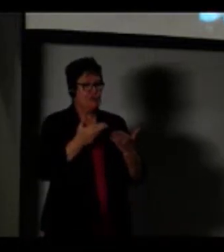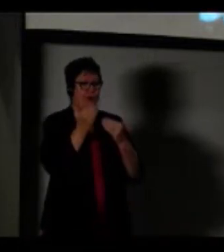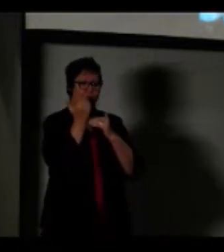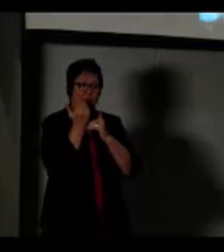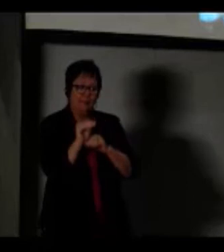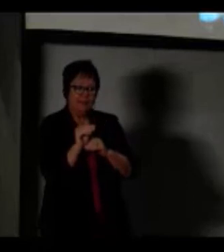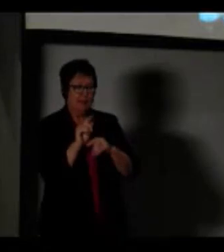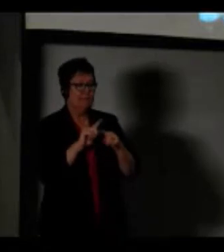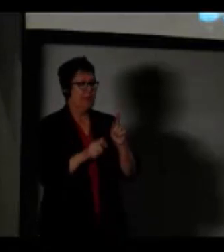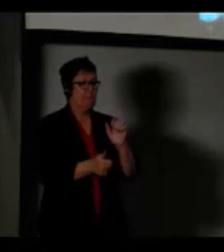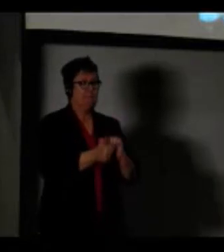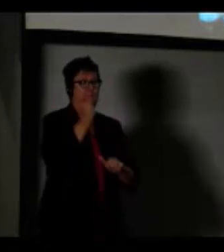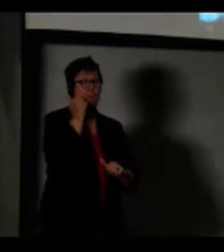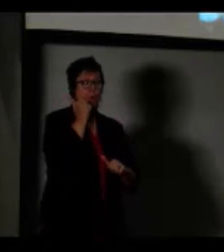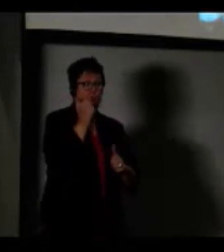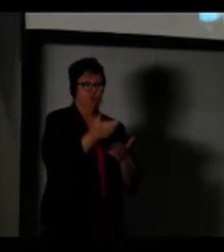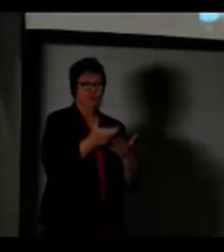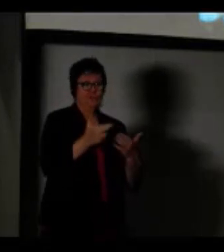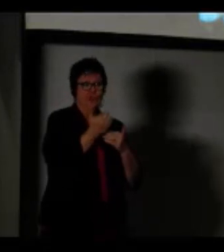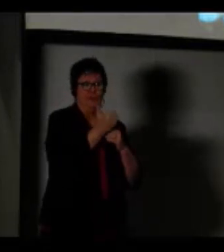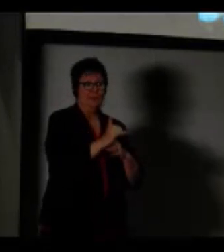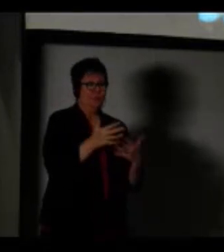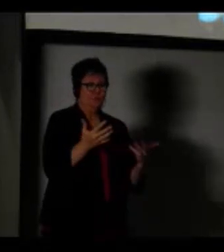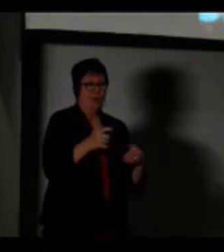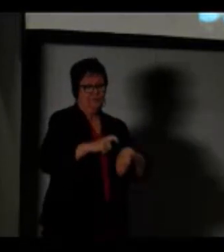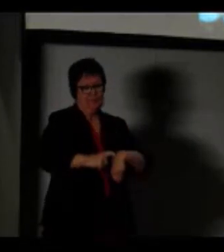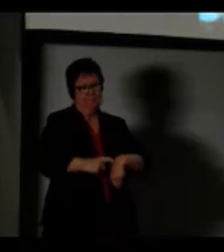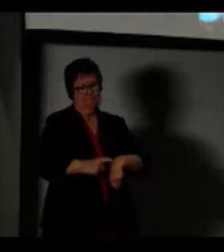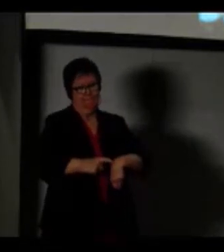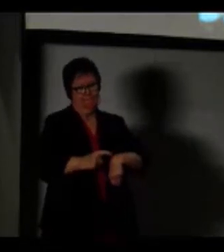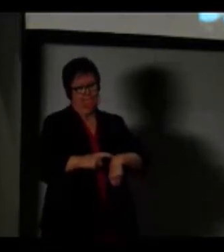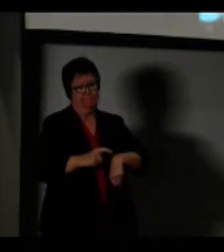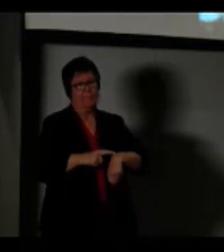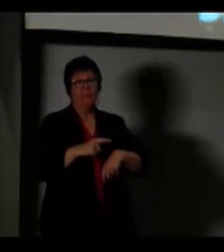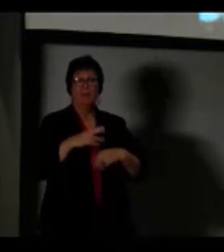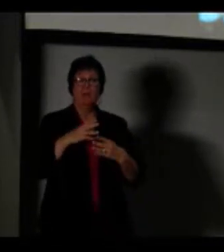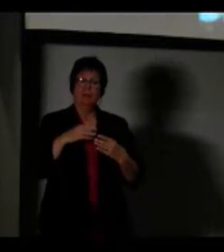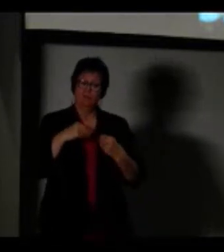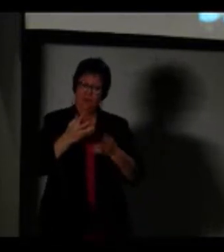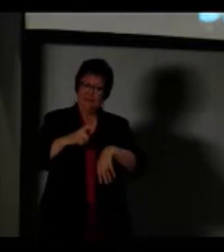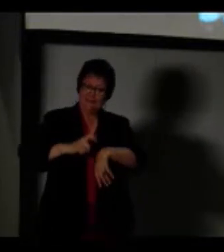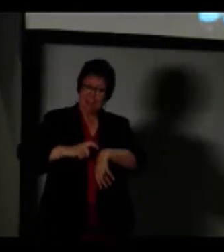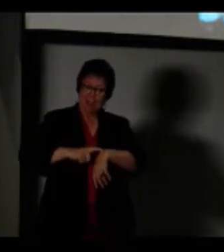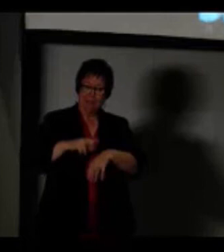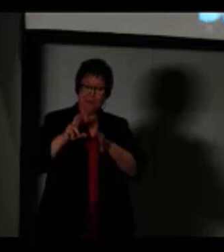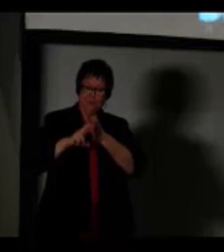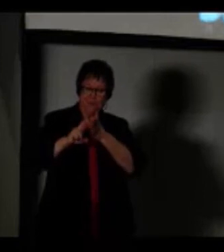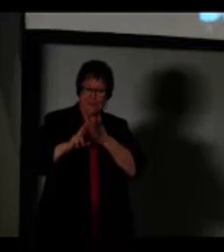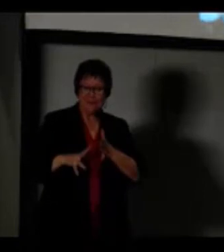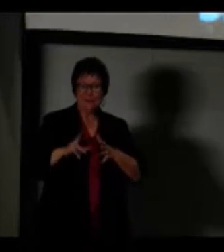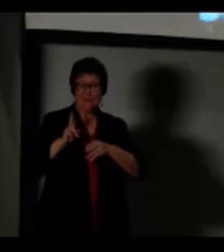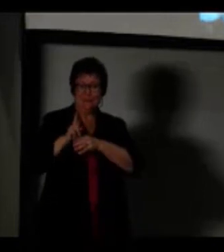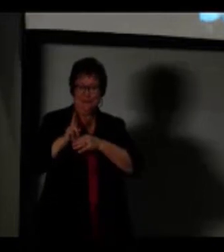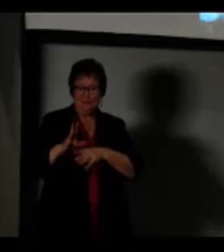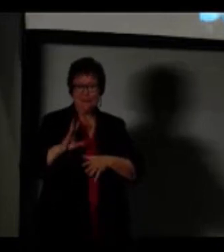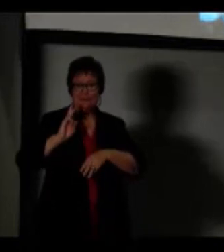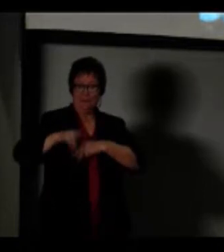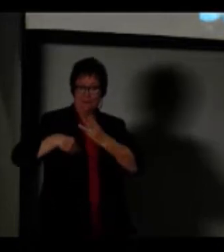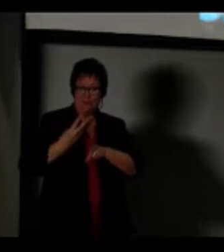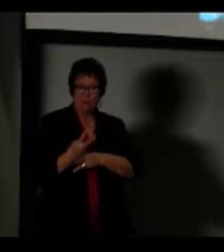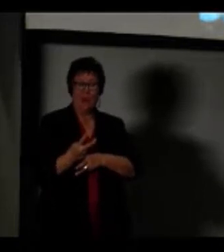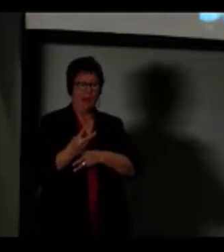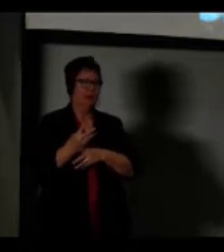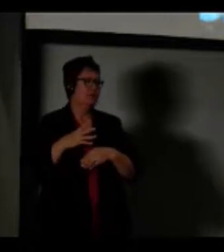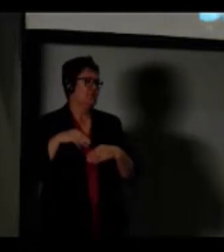limited resource is really time. And by providing time back to the world, back to our users, I think we really